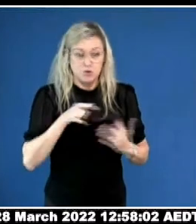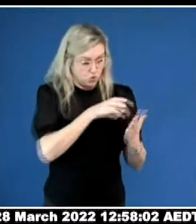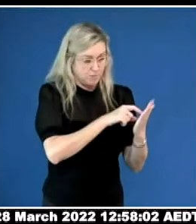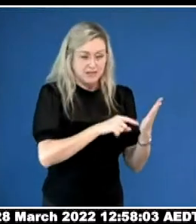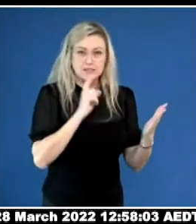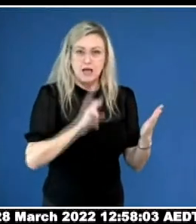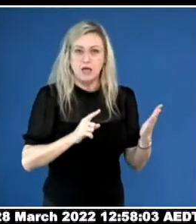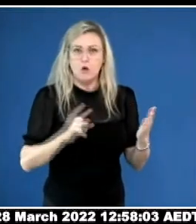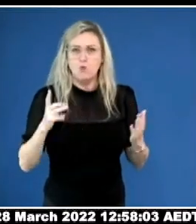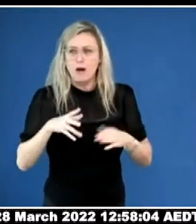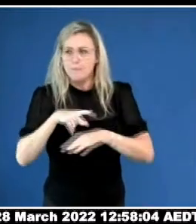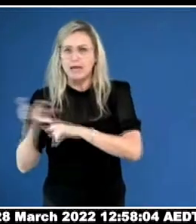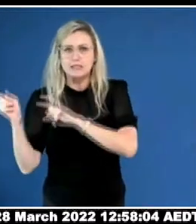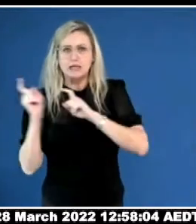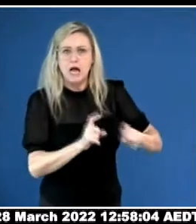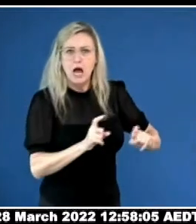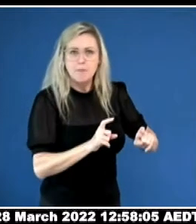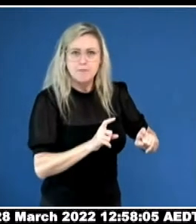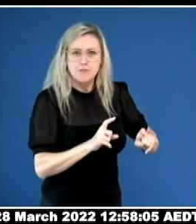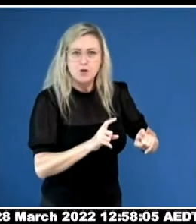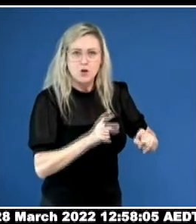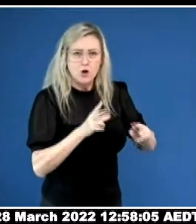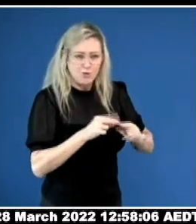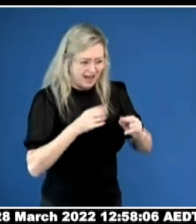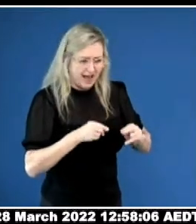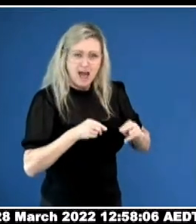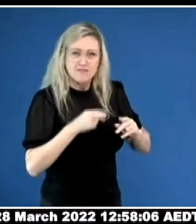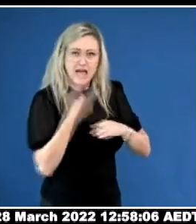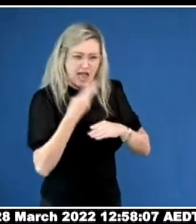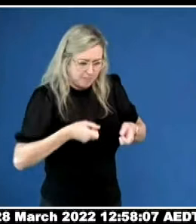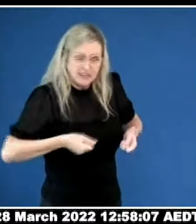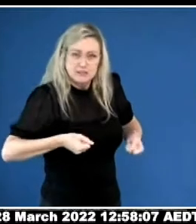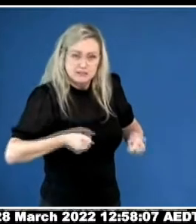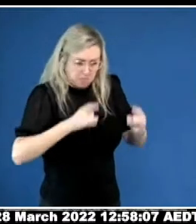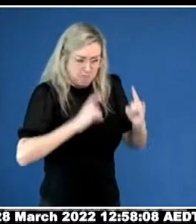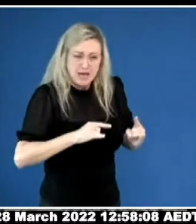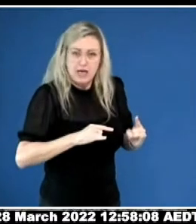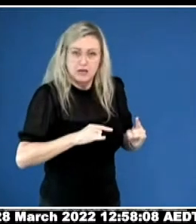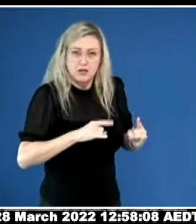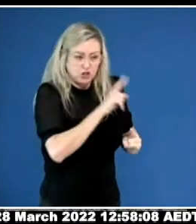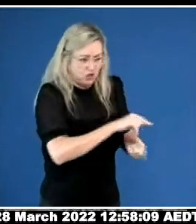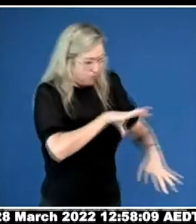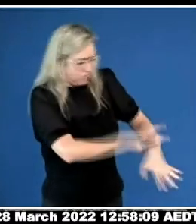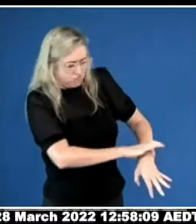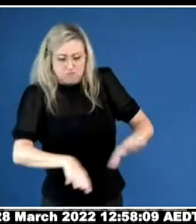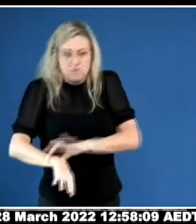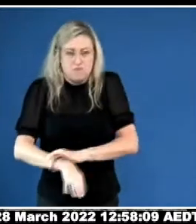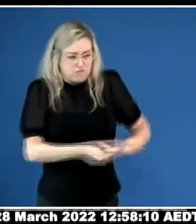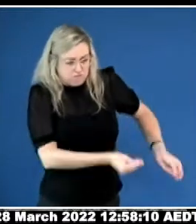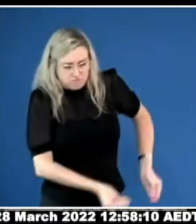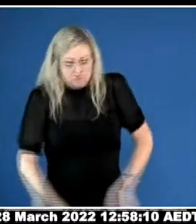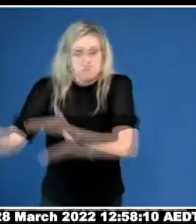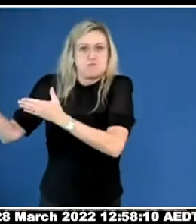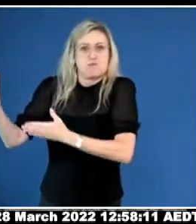went. Yeah, I didn't want to go to the hospital. Mm. I was refusing to go because they're not safe places. I didn't like being there. I didn't want to be